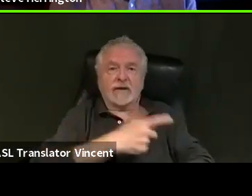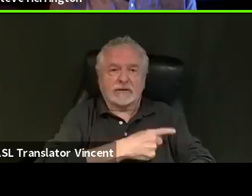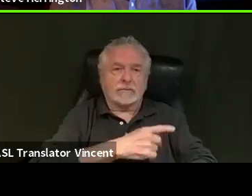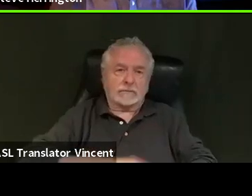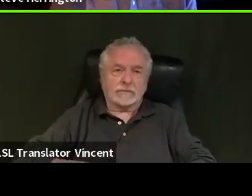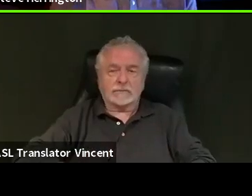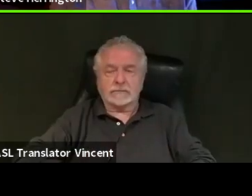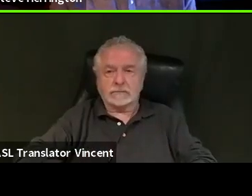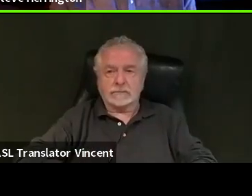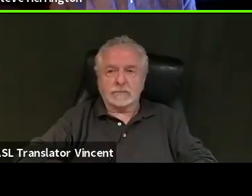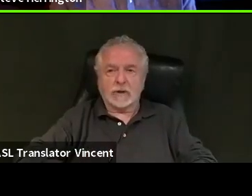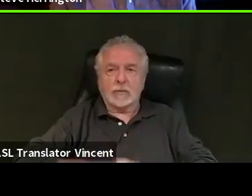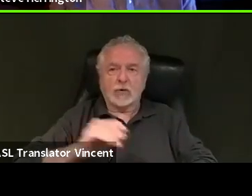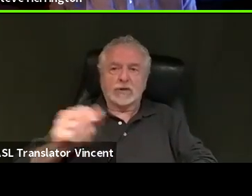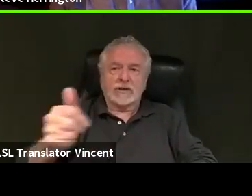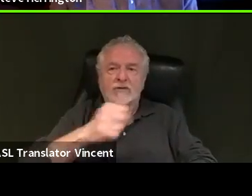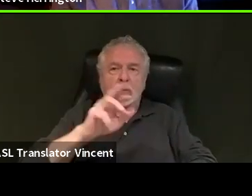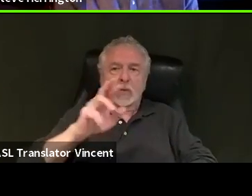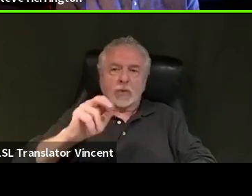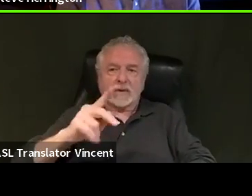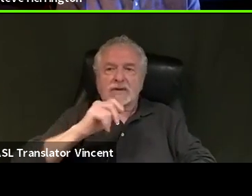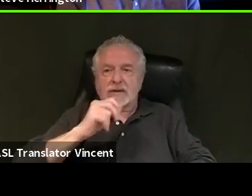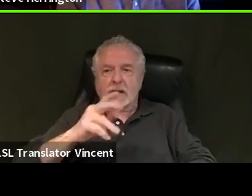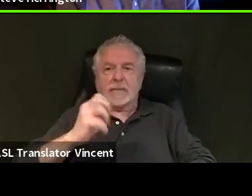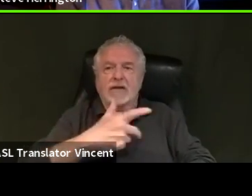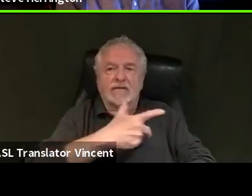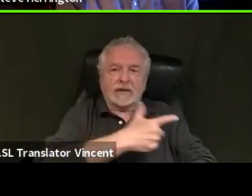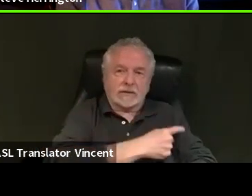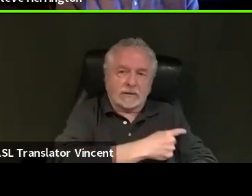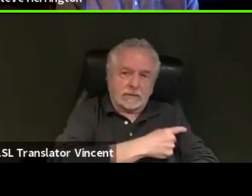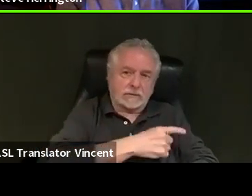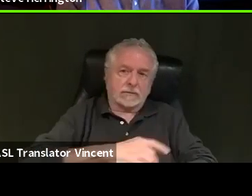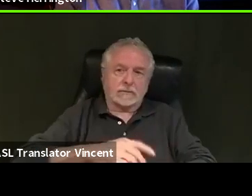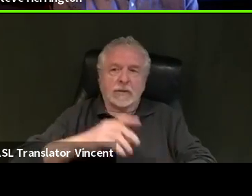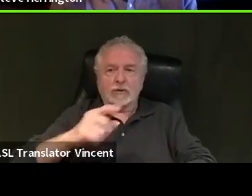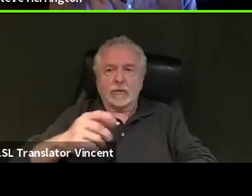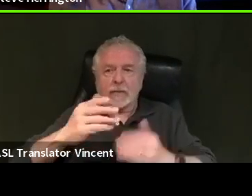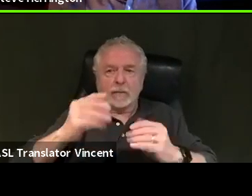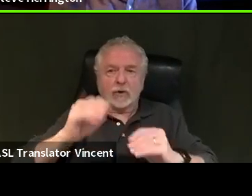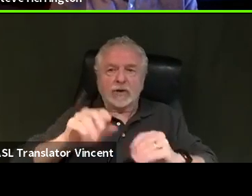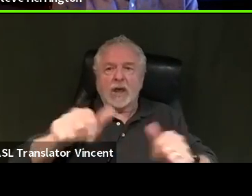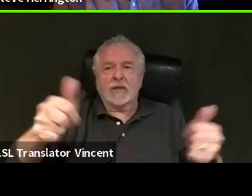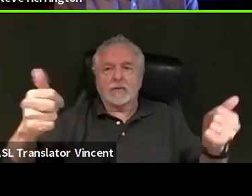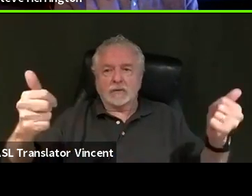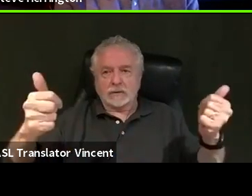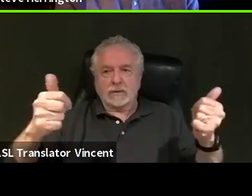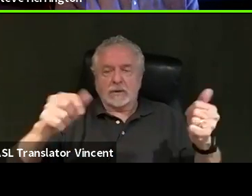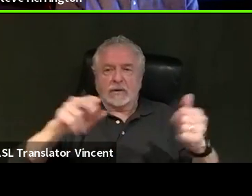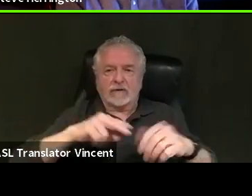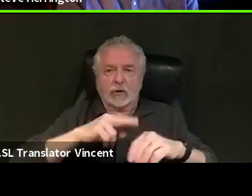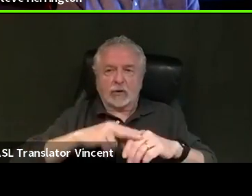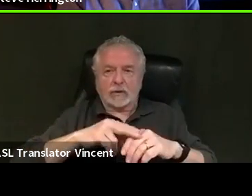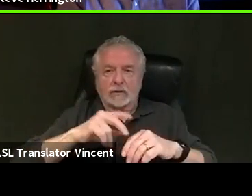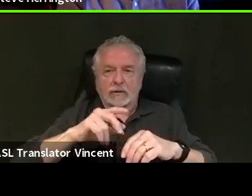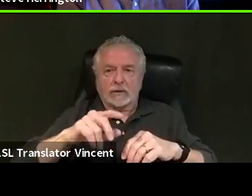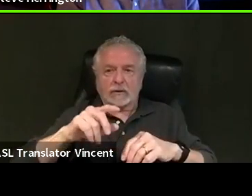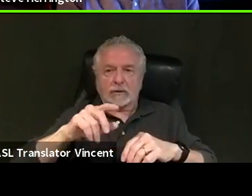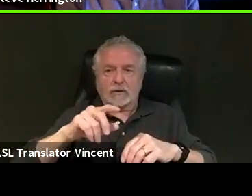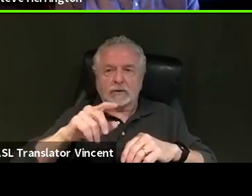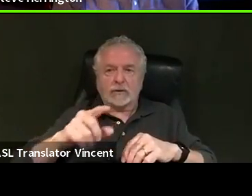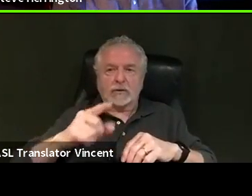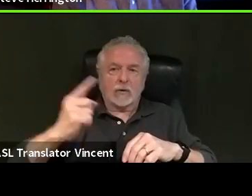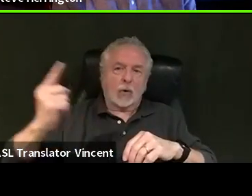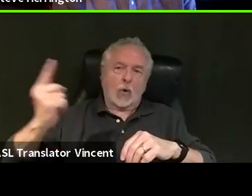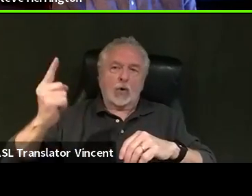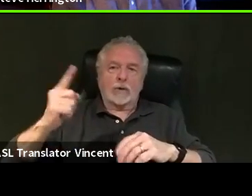vaccinated. You put yourself at risk by not being vaccinated, and you may put others. And of course, then there's the quarantine